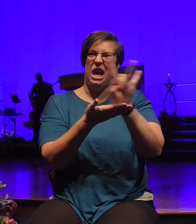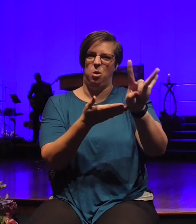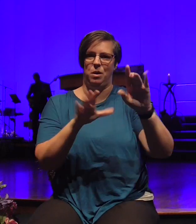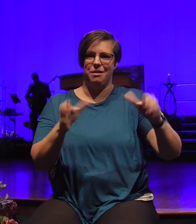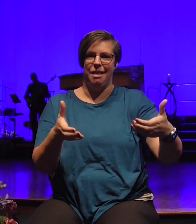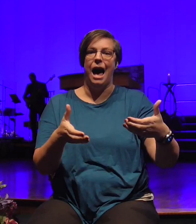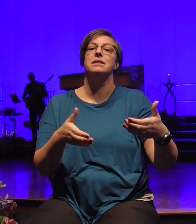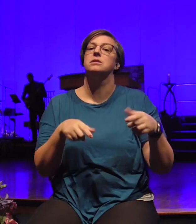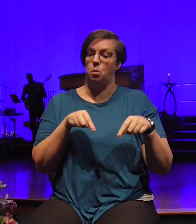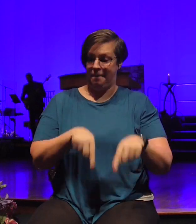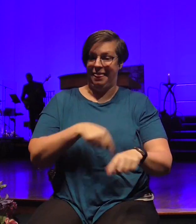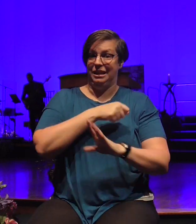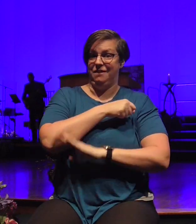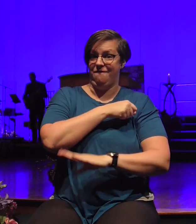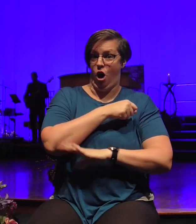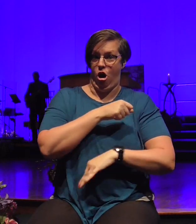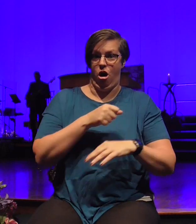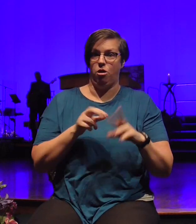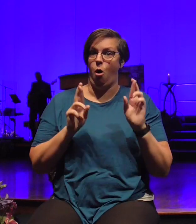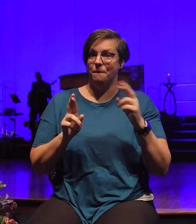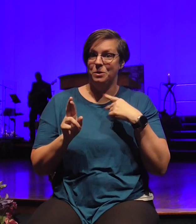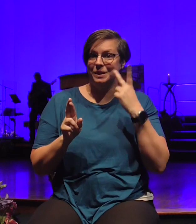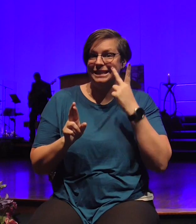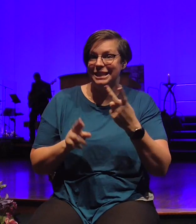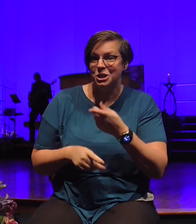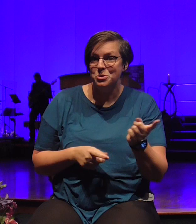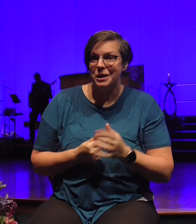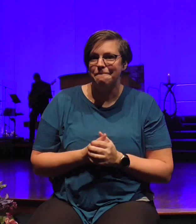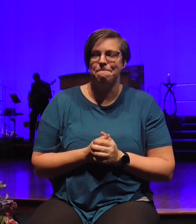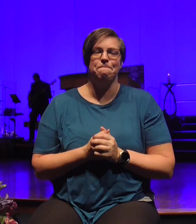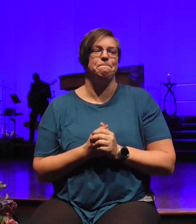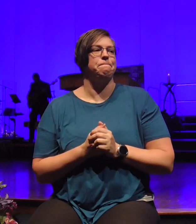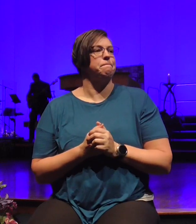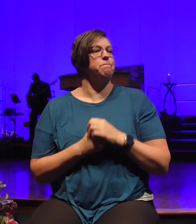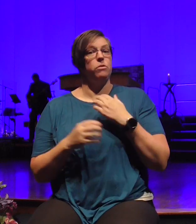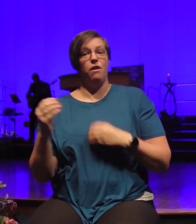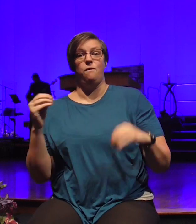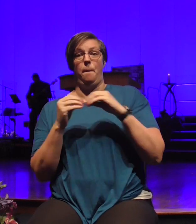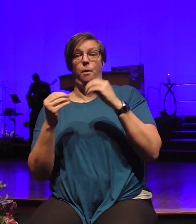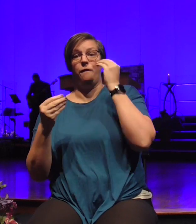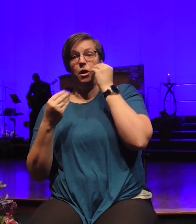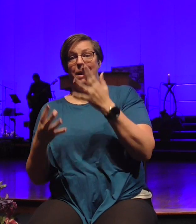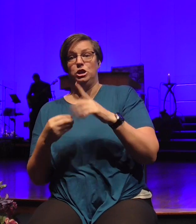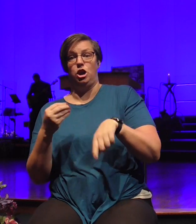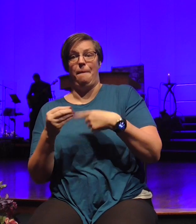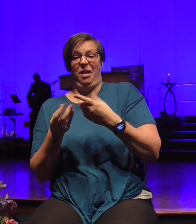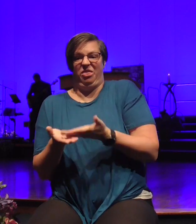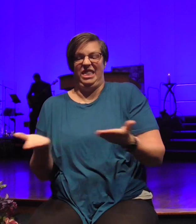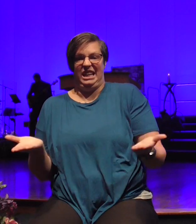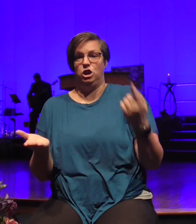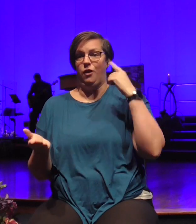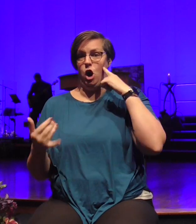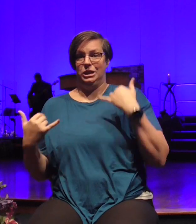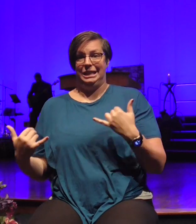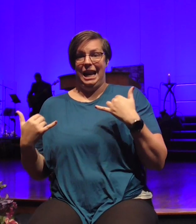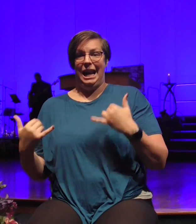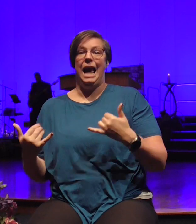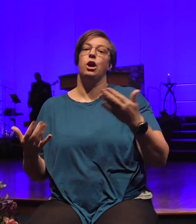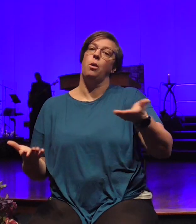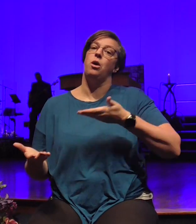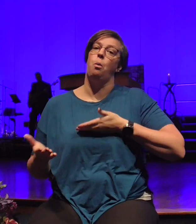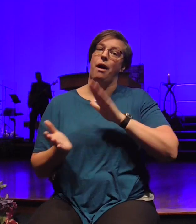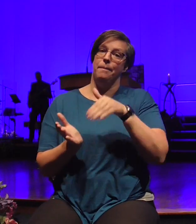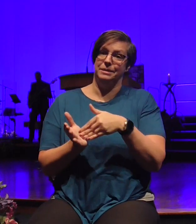this fall. Would love to see you there. For more information about anything you've heard today, come by the Welcome Center or check us out online